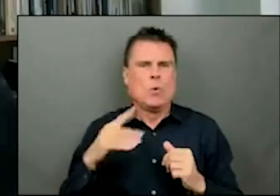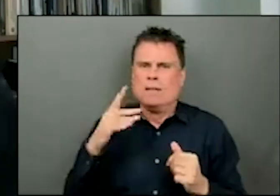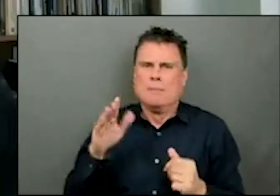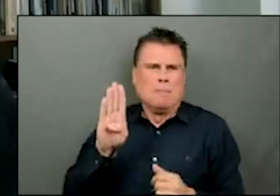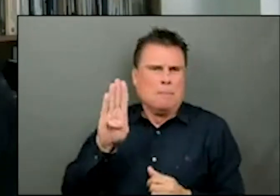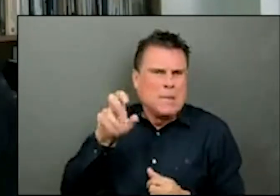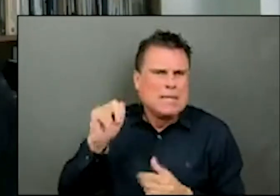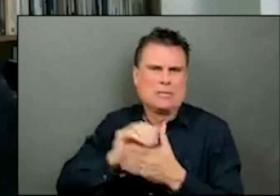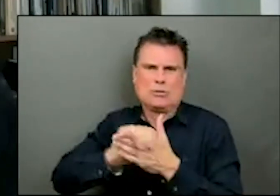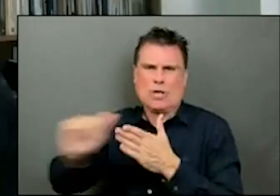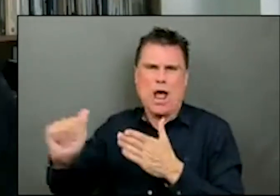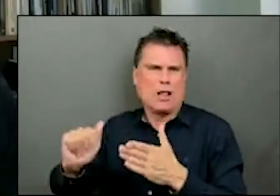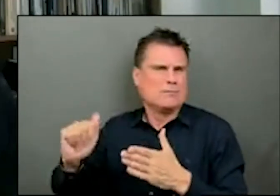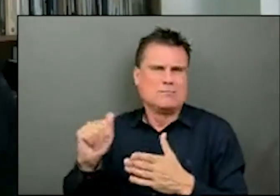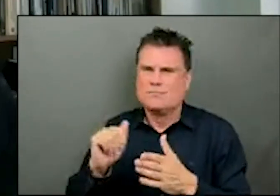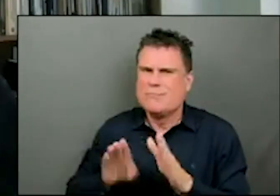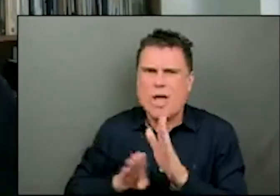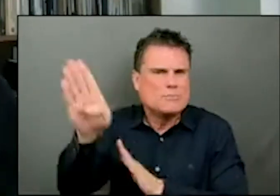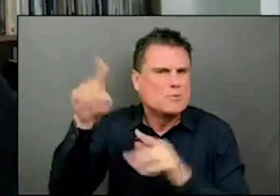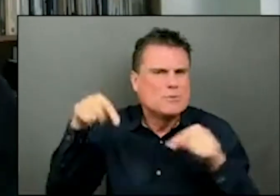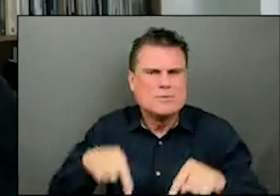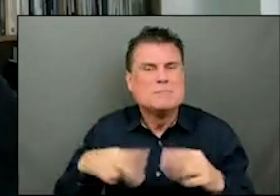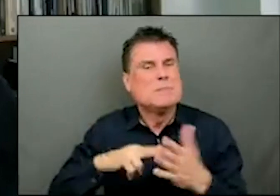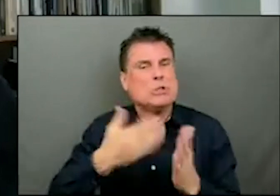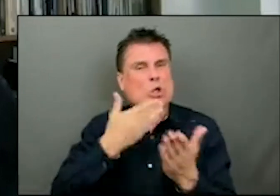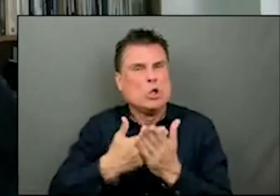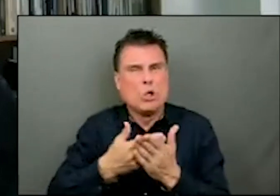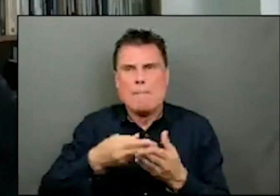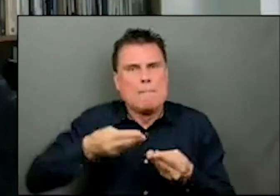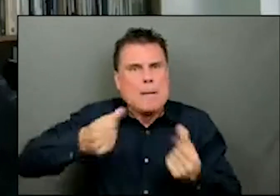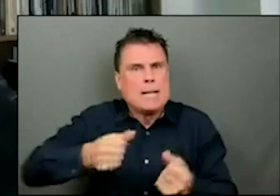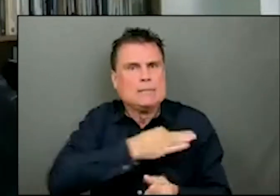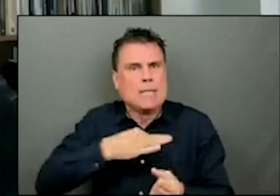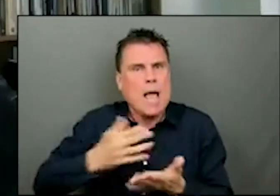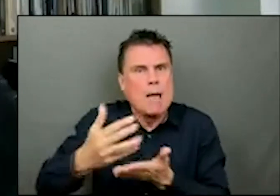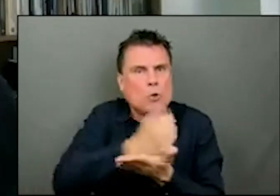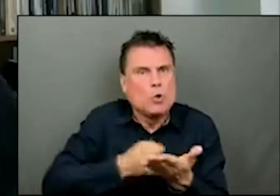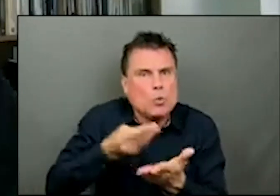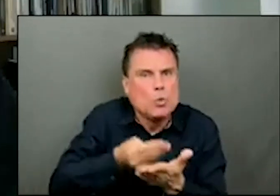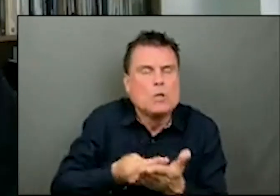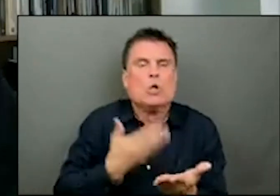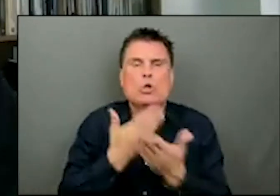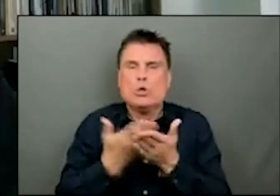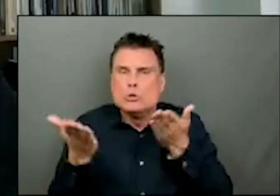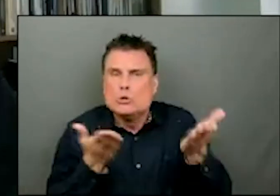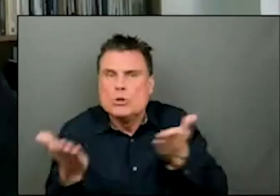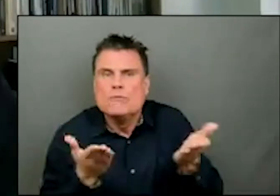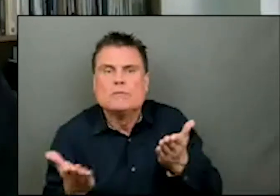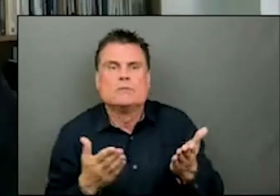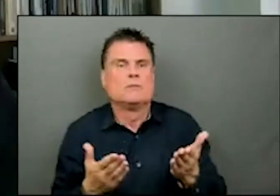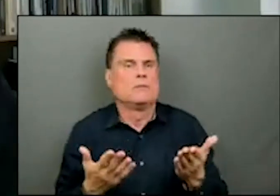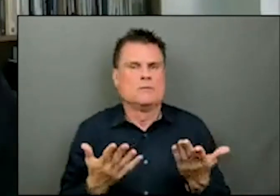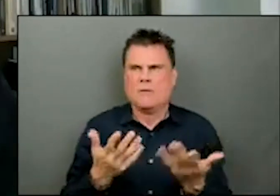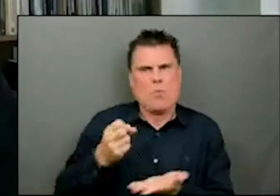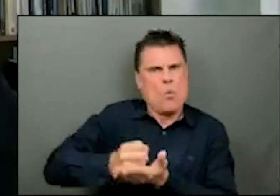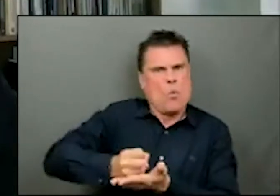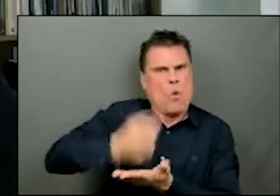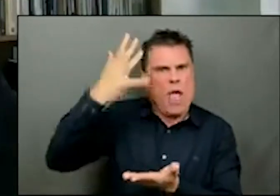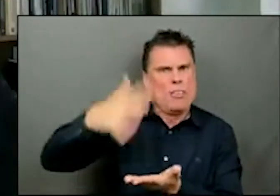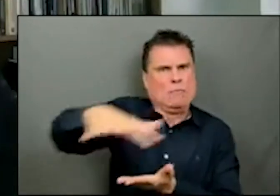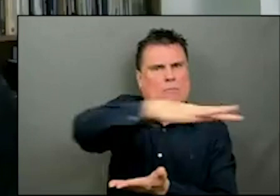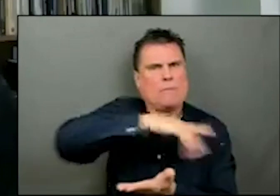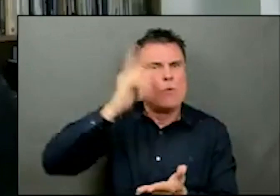create good-paying jobs, desirable social services, and wealth for the future of British Columbians.